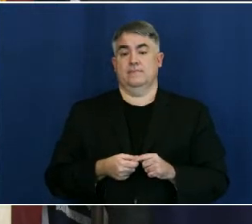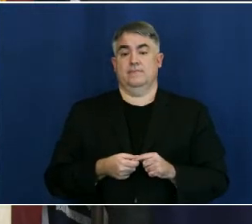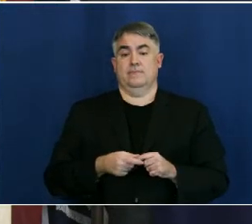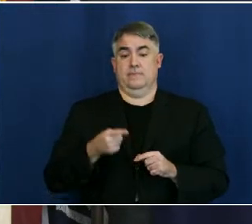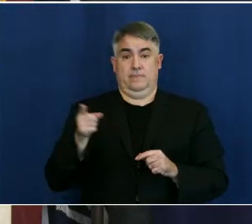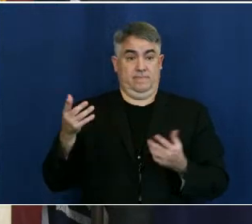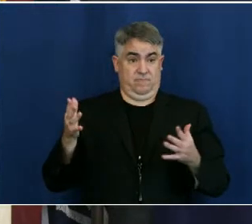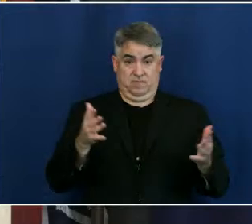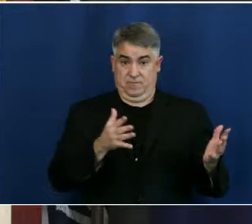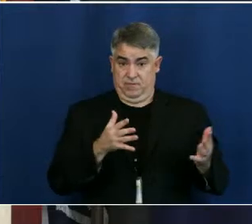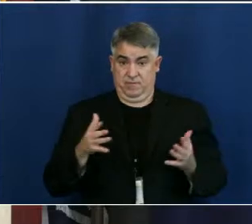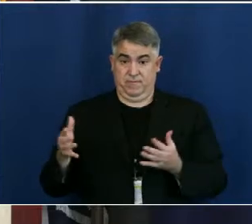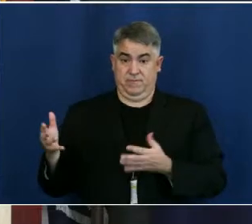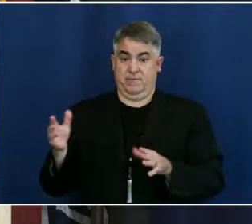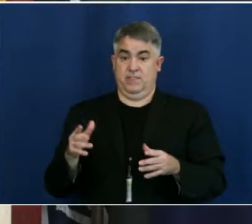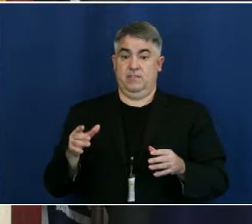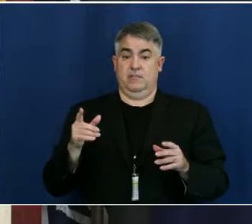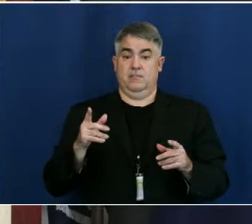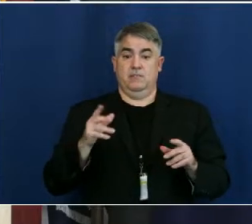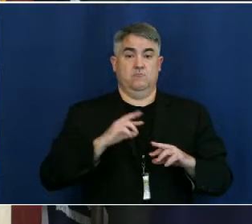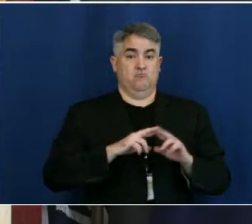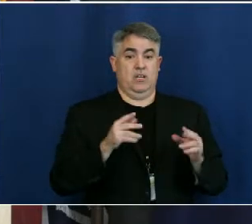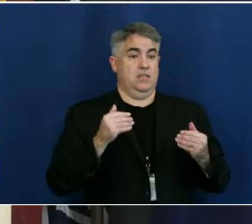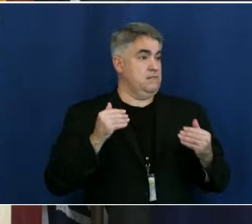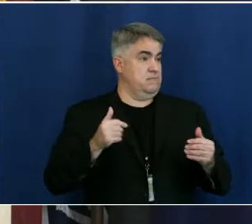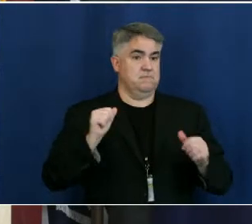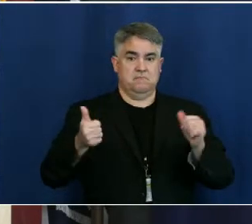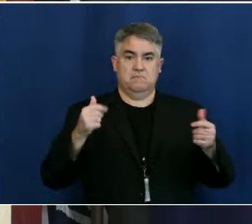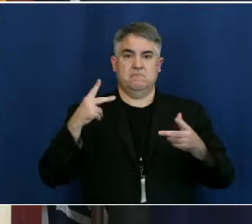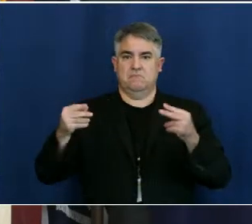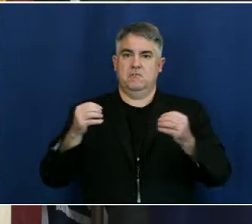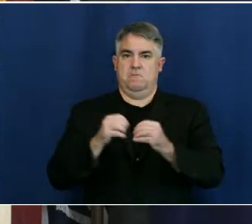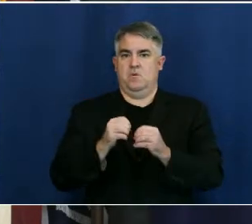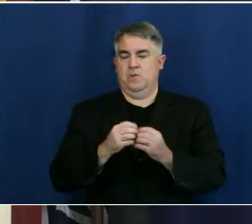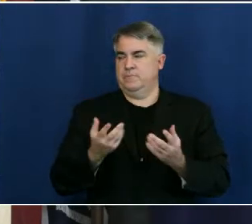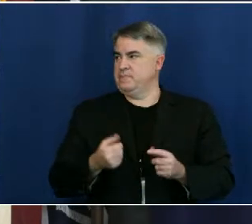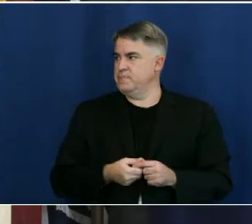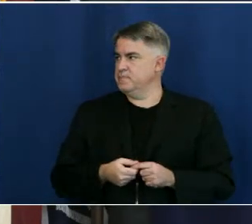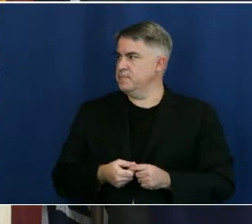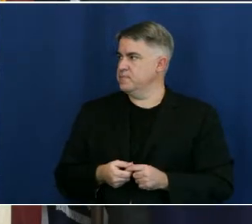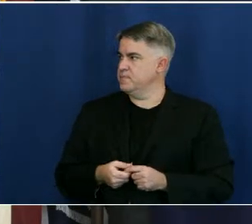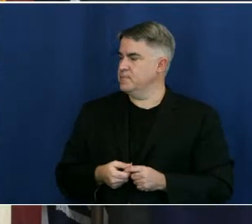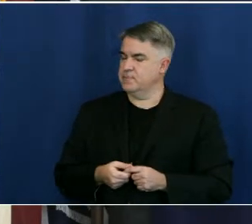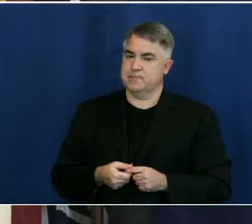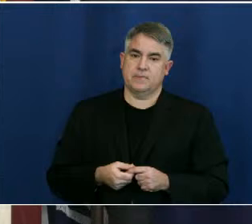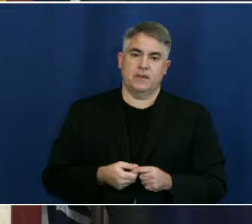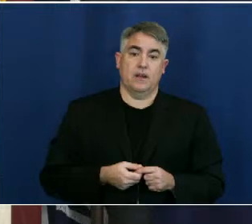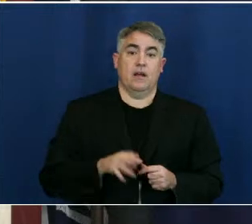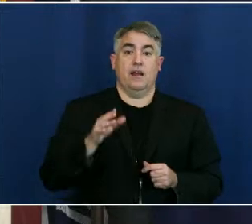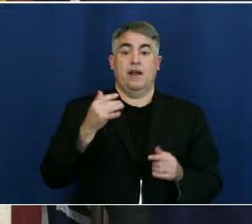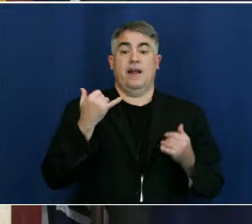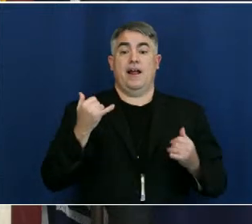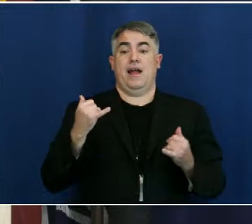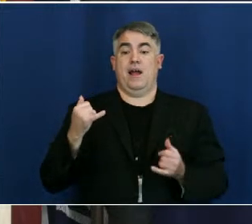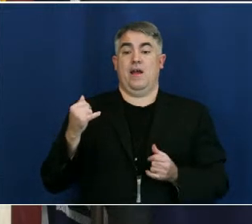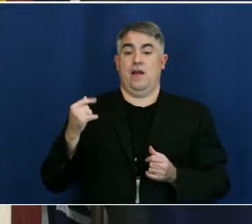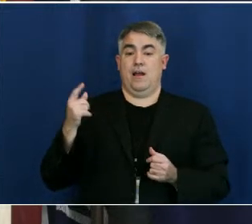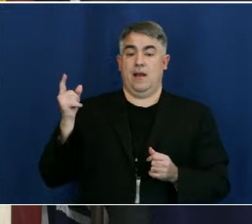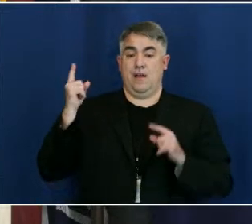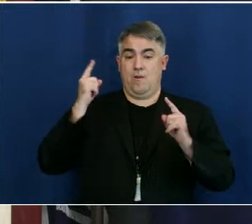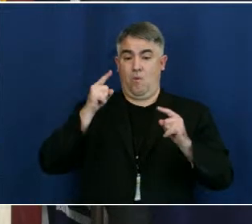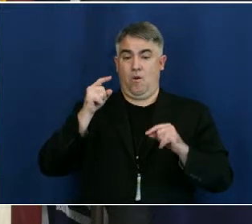make sure that we are meeting the need. And as we move into some of the additional tiers, there will be even greater need